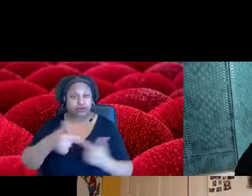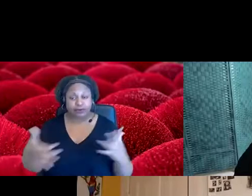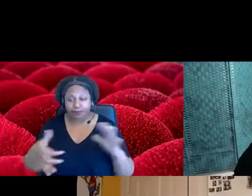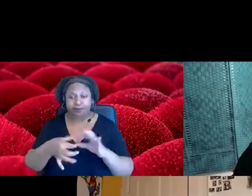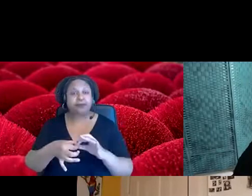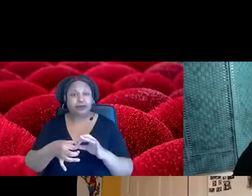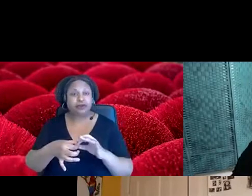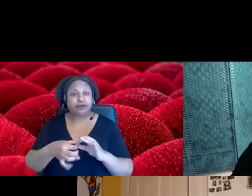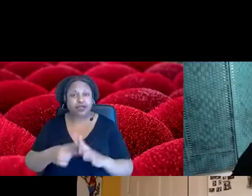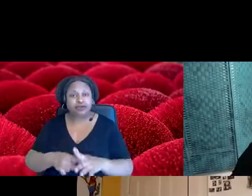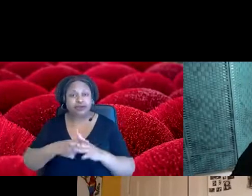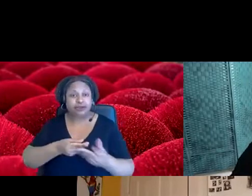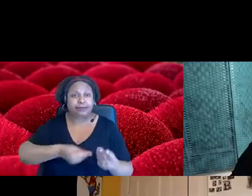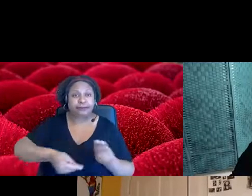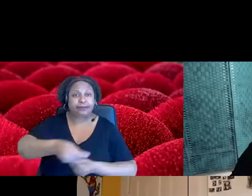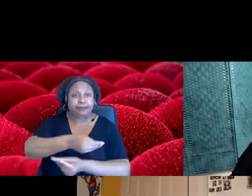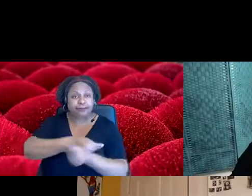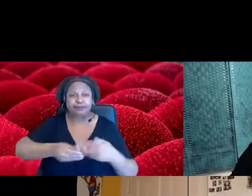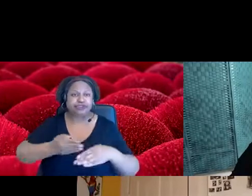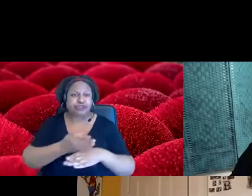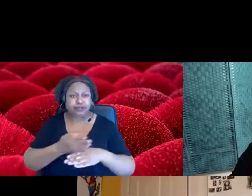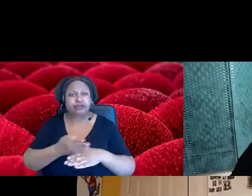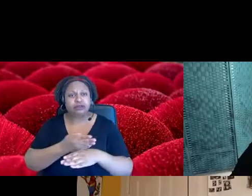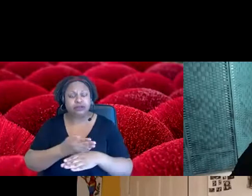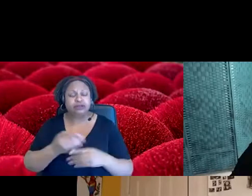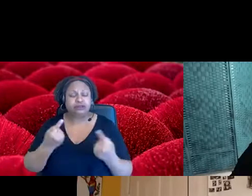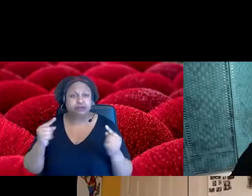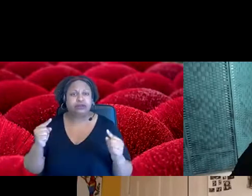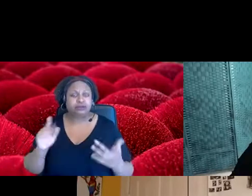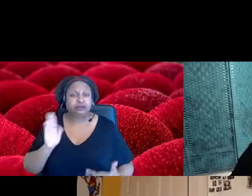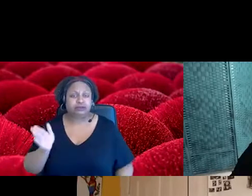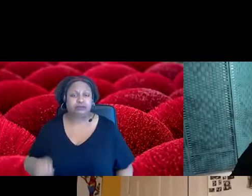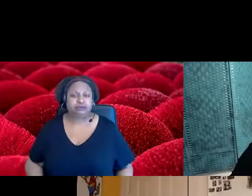begin the kind of sharing and the kind of